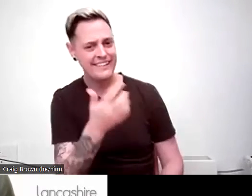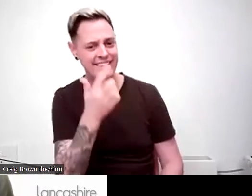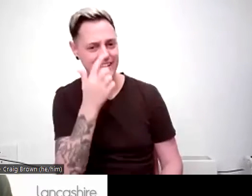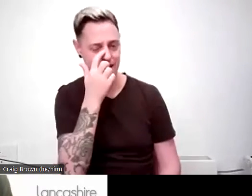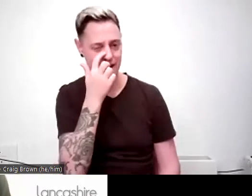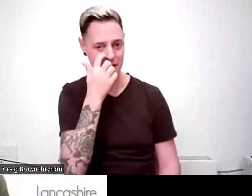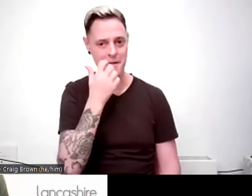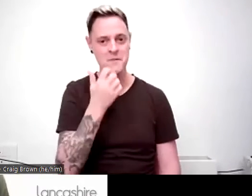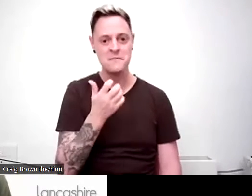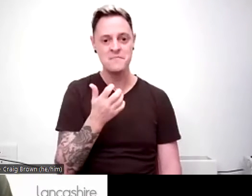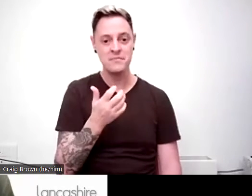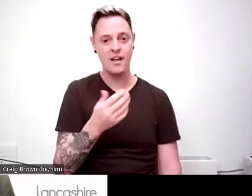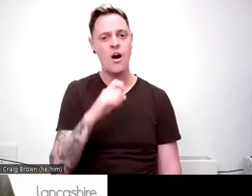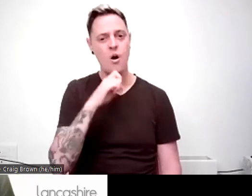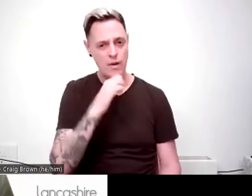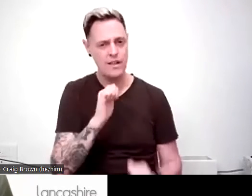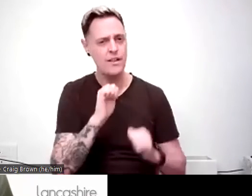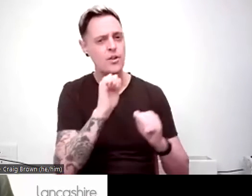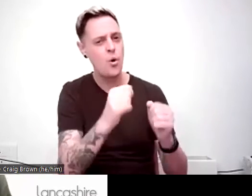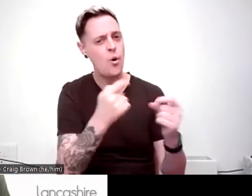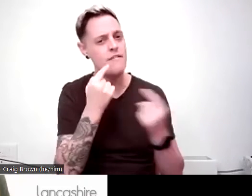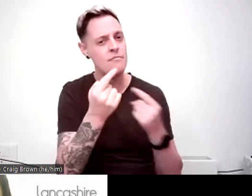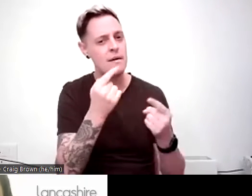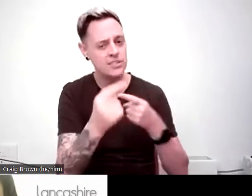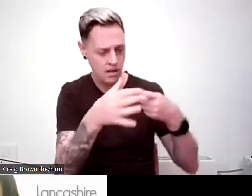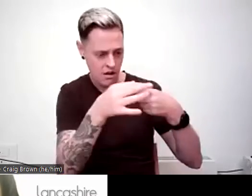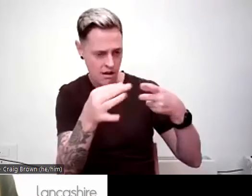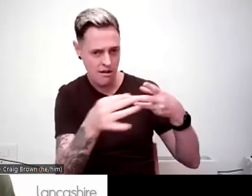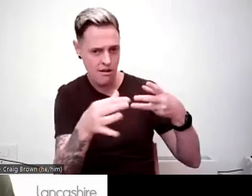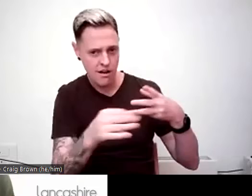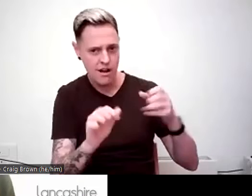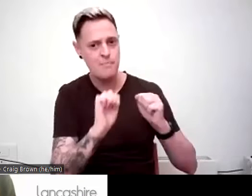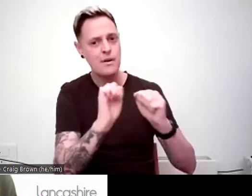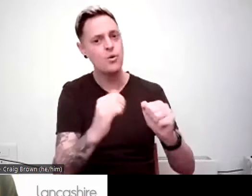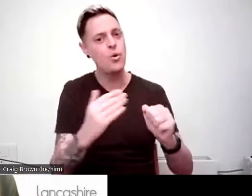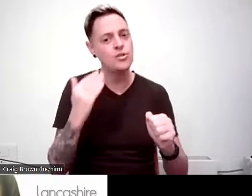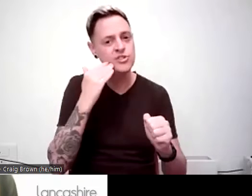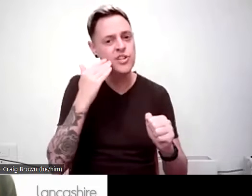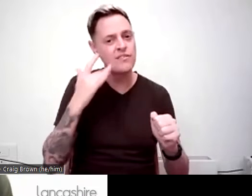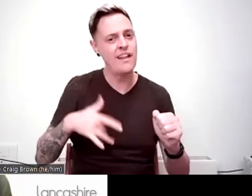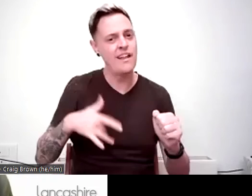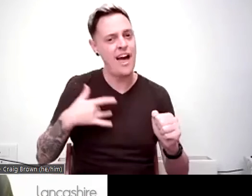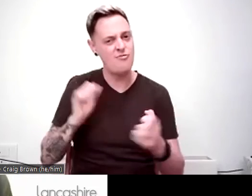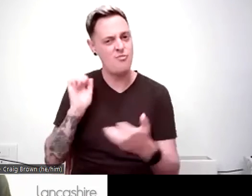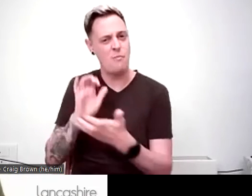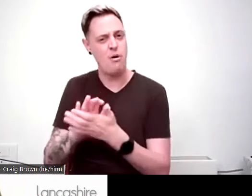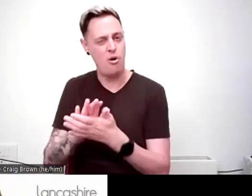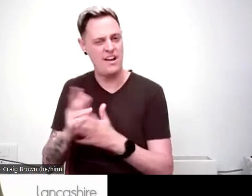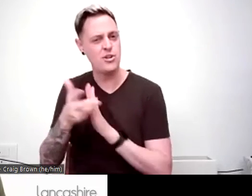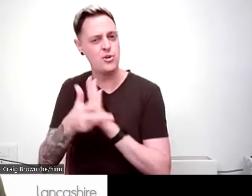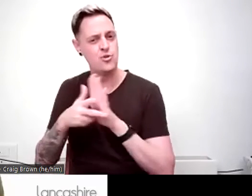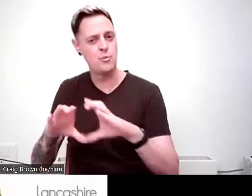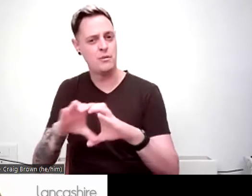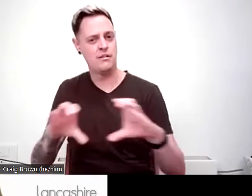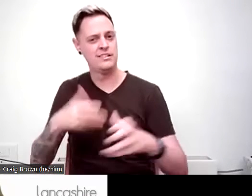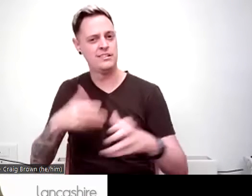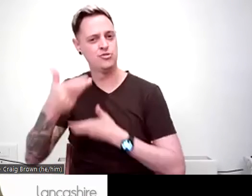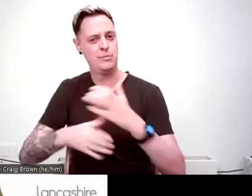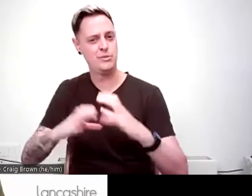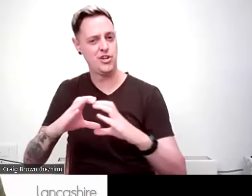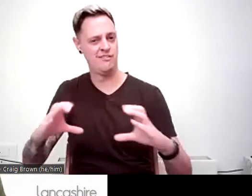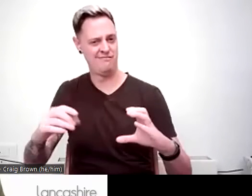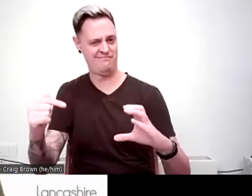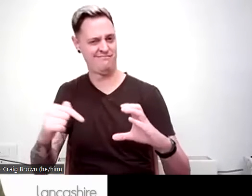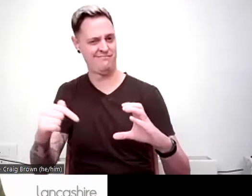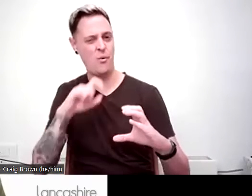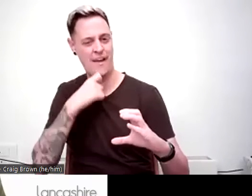like, obviously your details, but you know, about Soft Life into the description as well, because it's based in Manchester, but people from other places